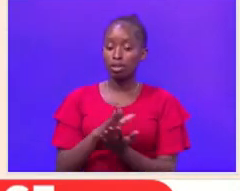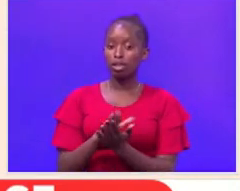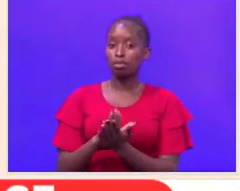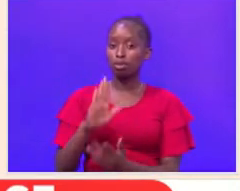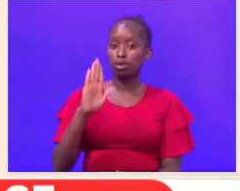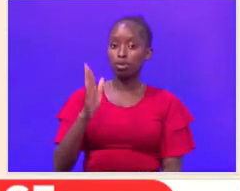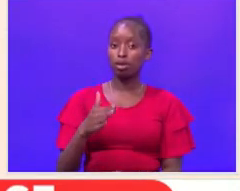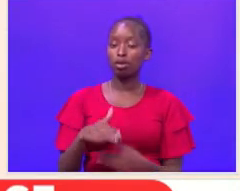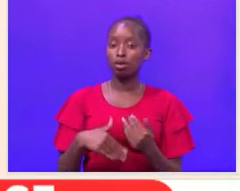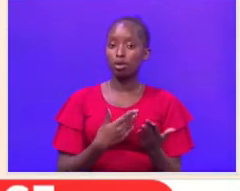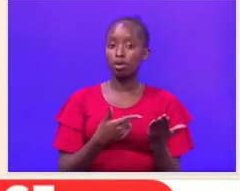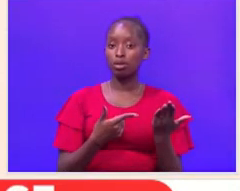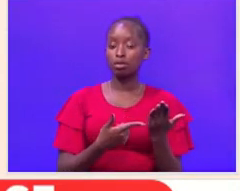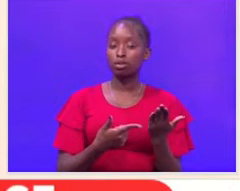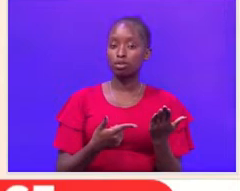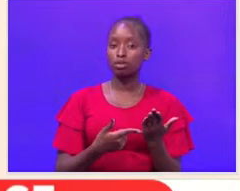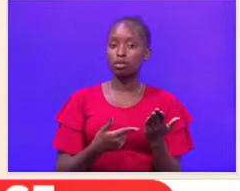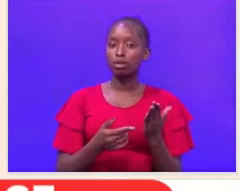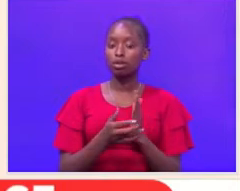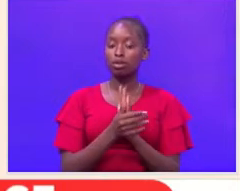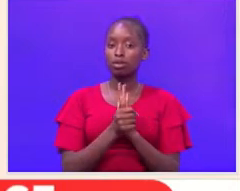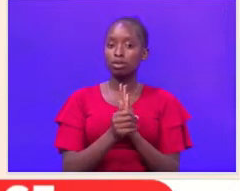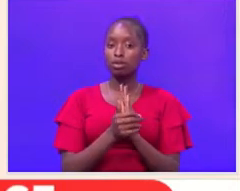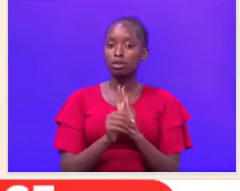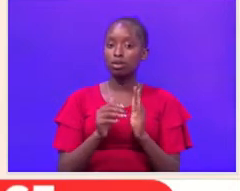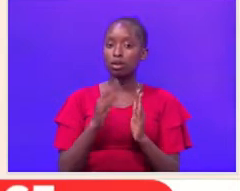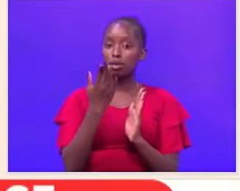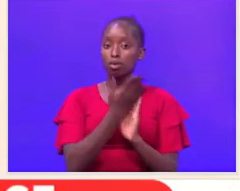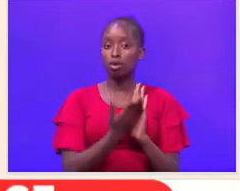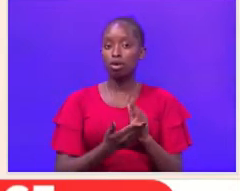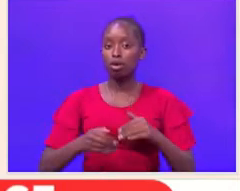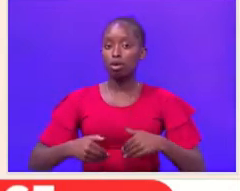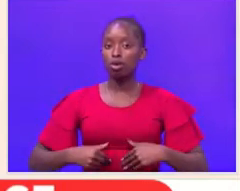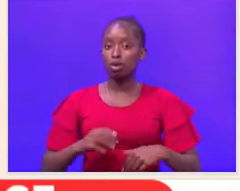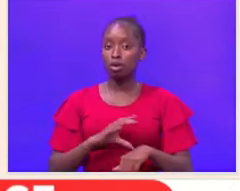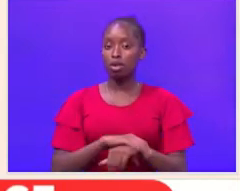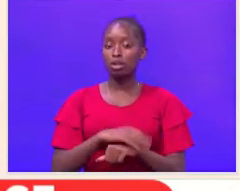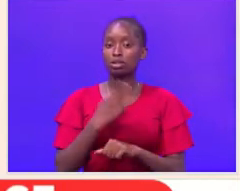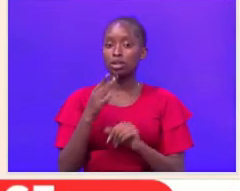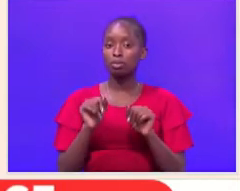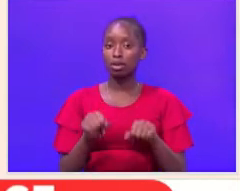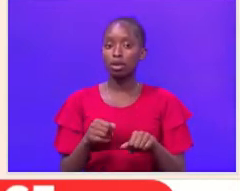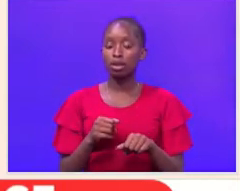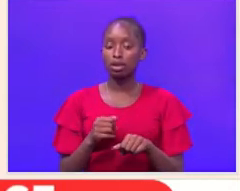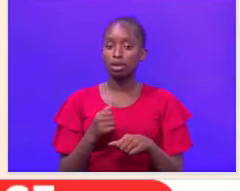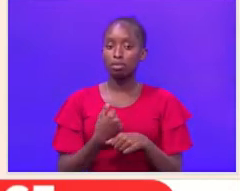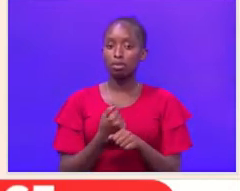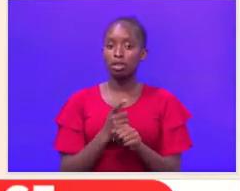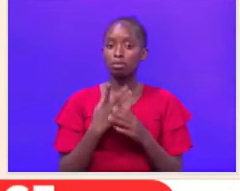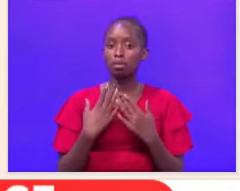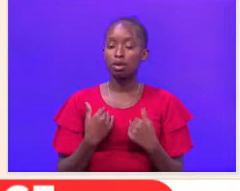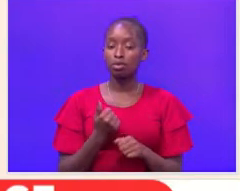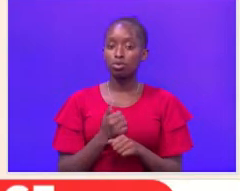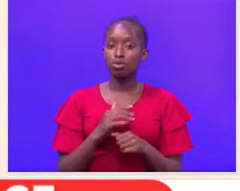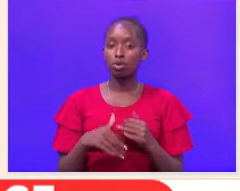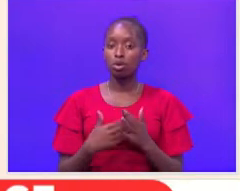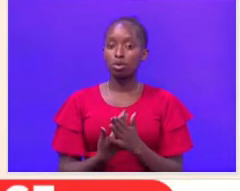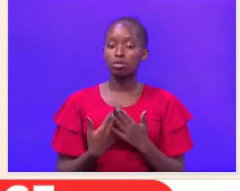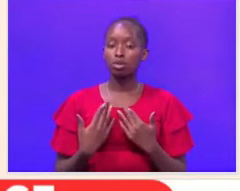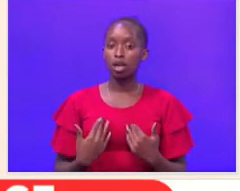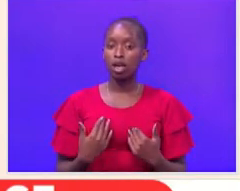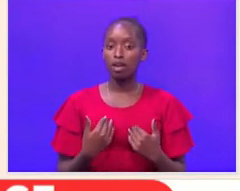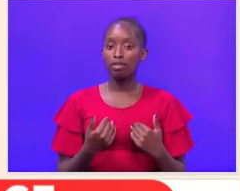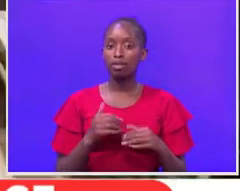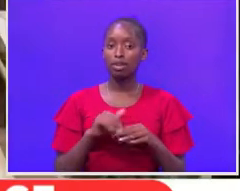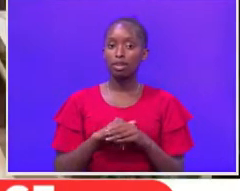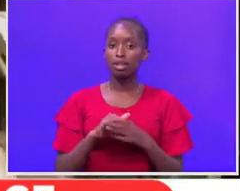our digital skilling program for the youth so that they can get the requisite skills to enable them optimally exploit the potential within the